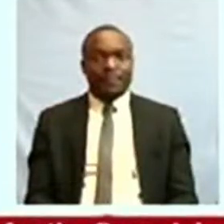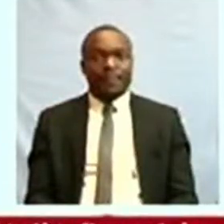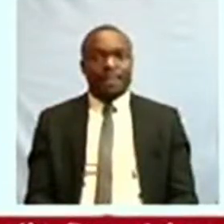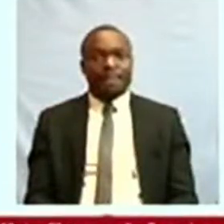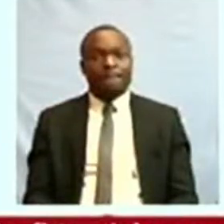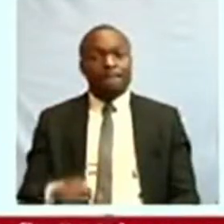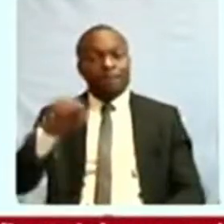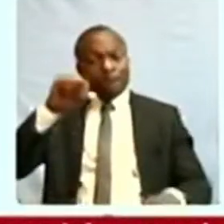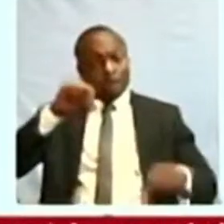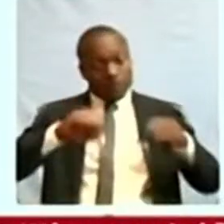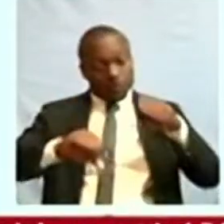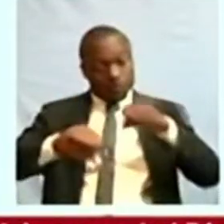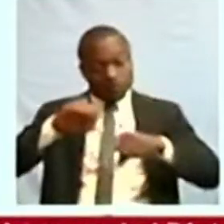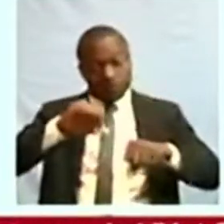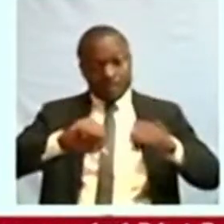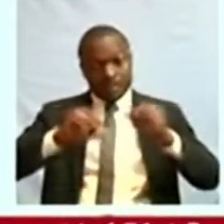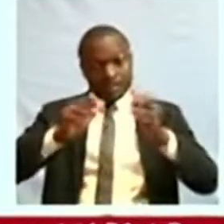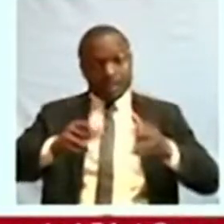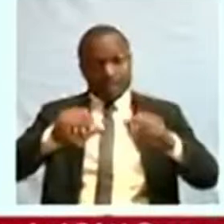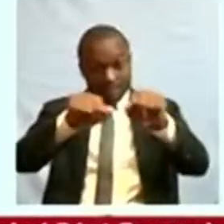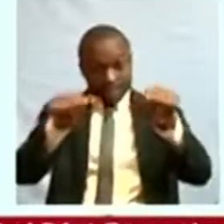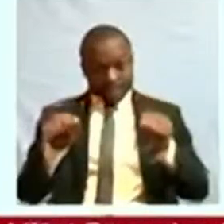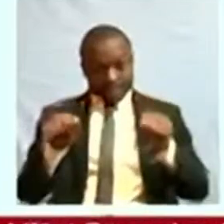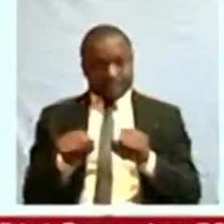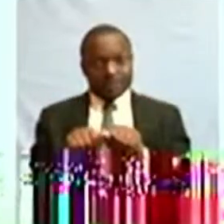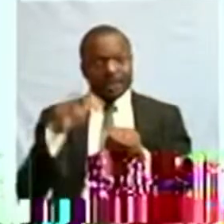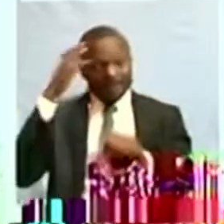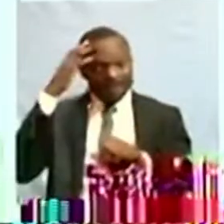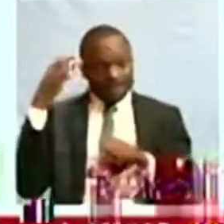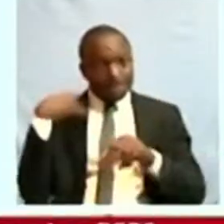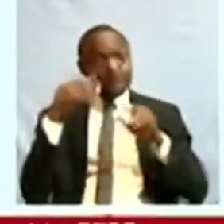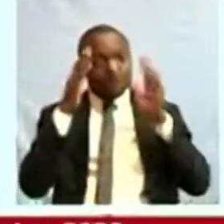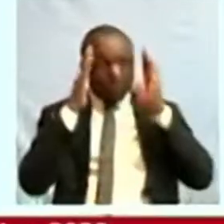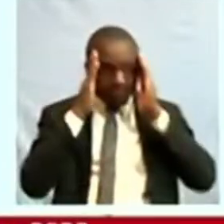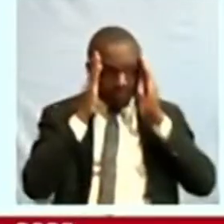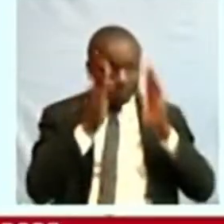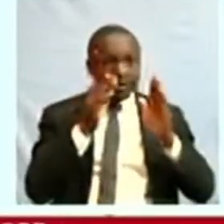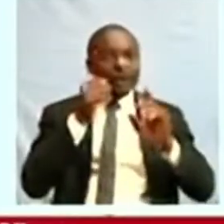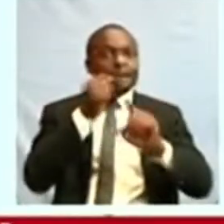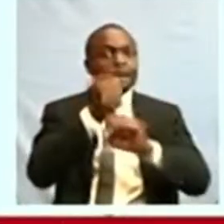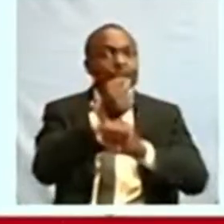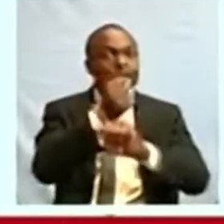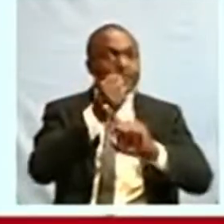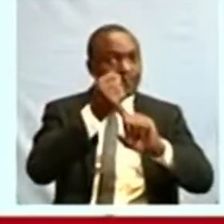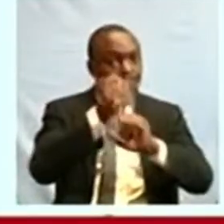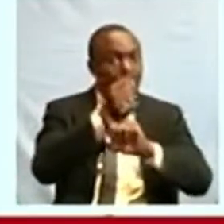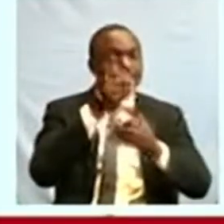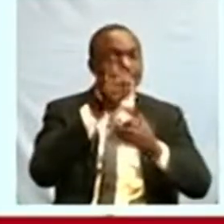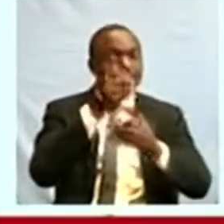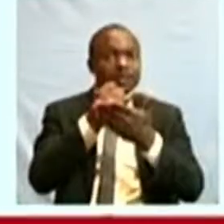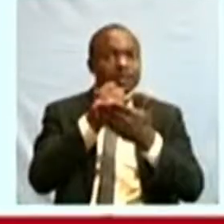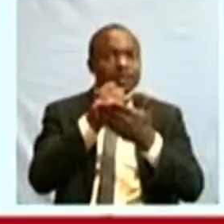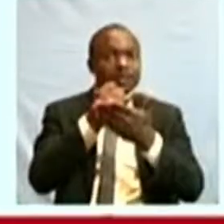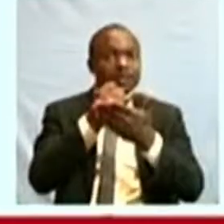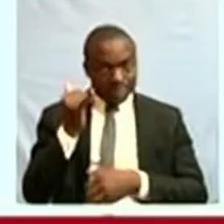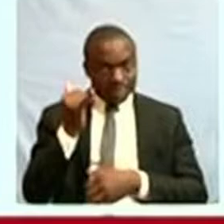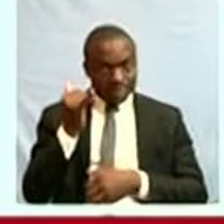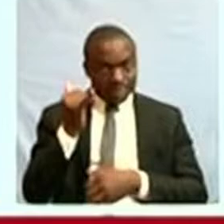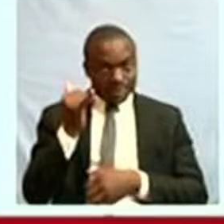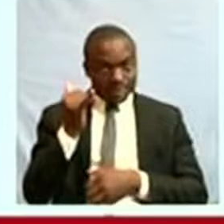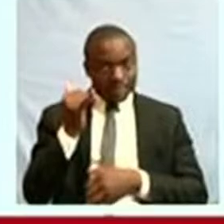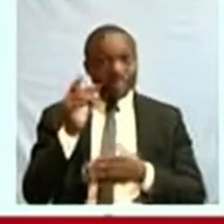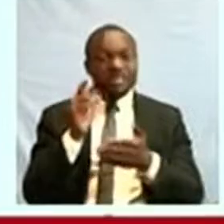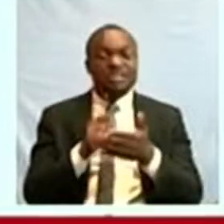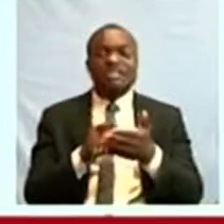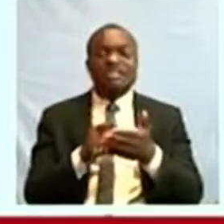the Auditor General's office is looking at it as an advocacy issue because it's a